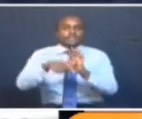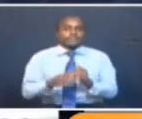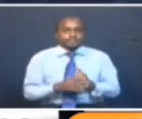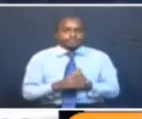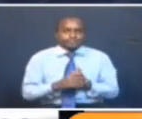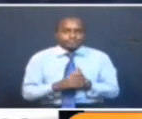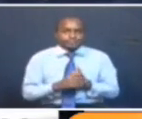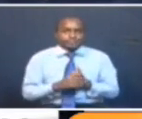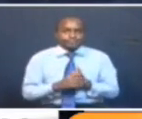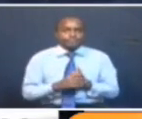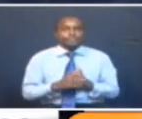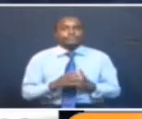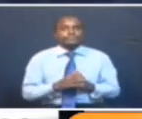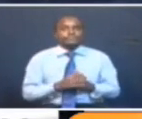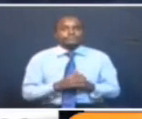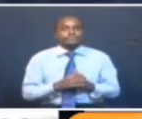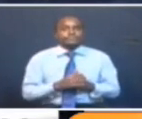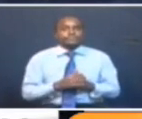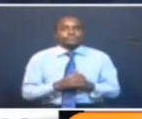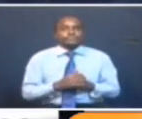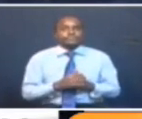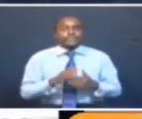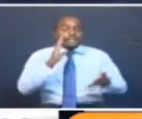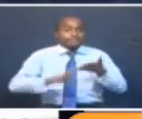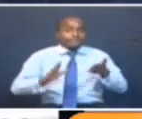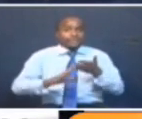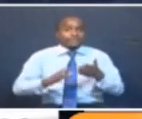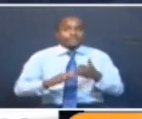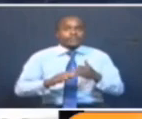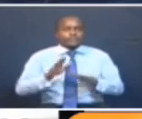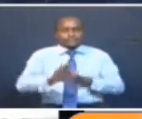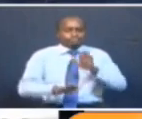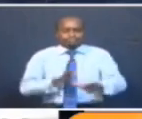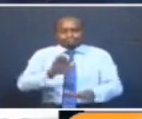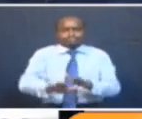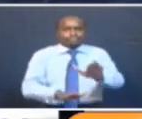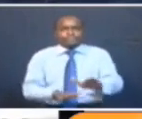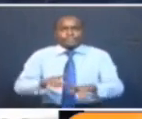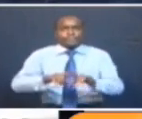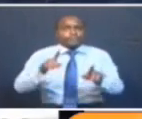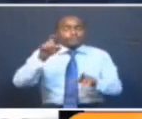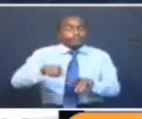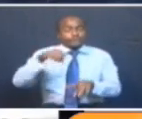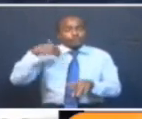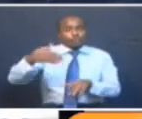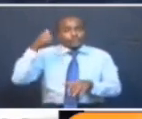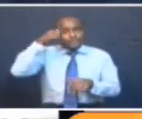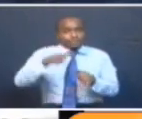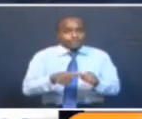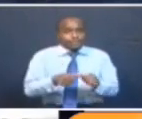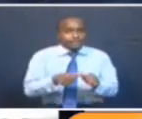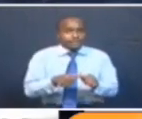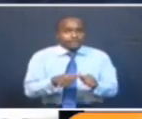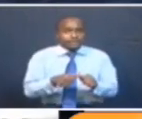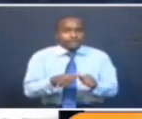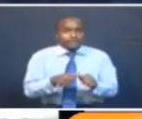very, very difficult. In haste, we can take all the steps. But always we must remember that,